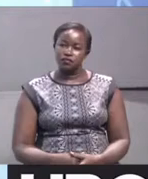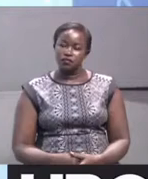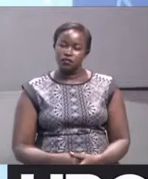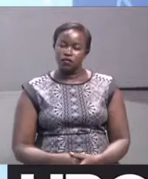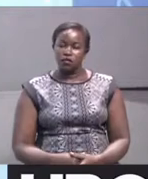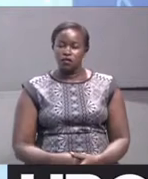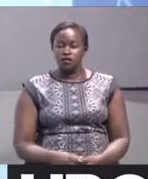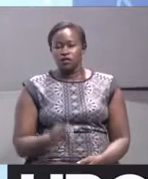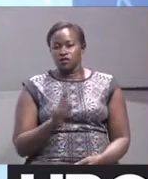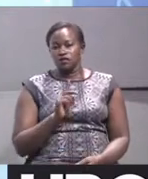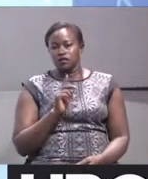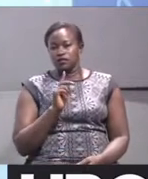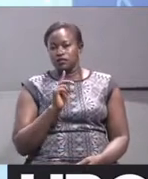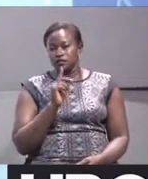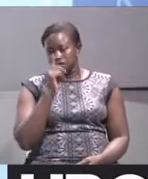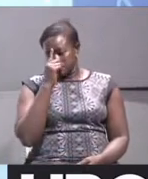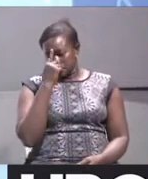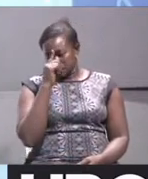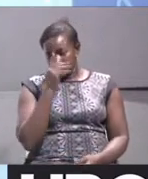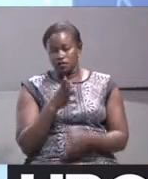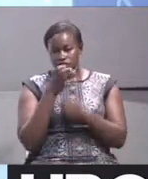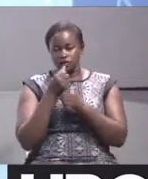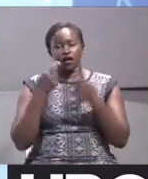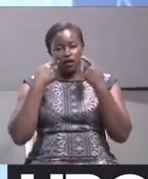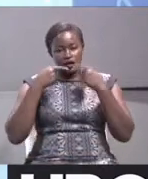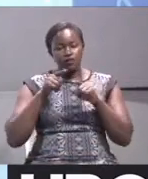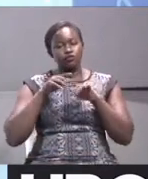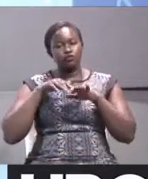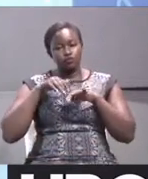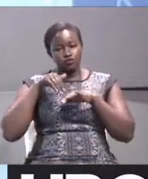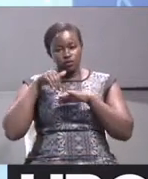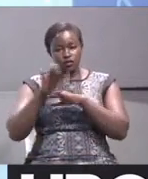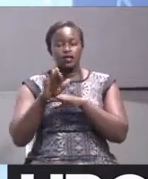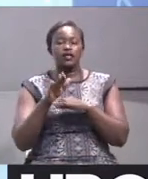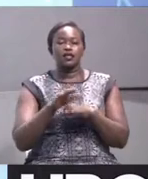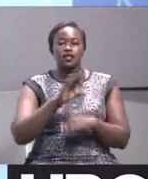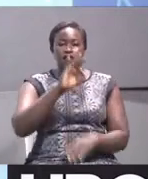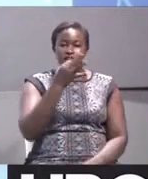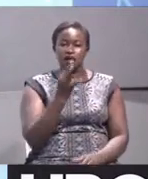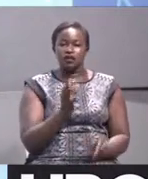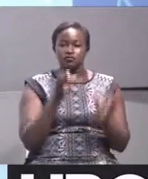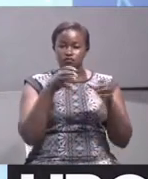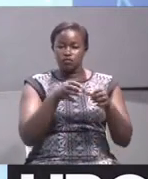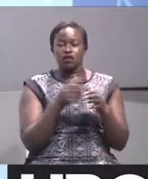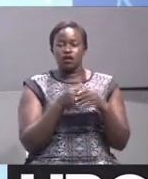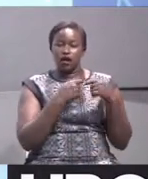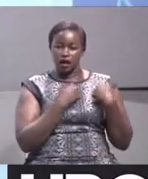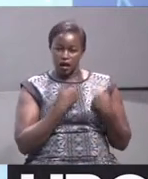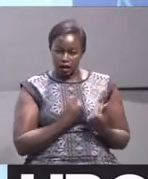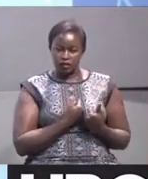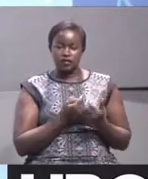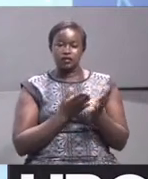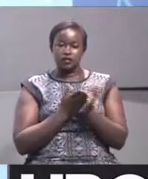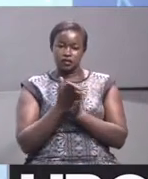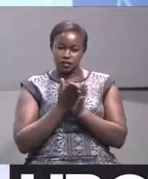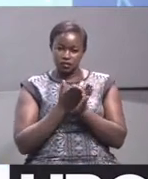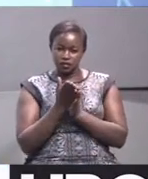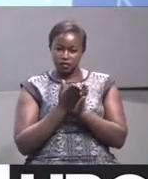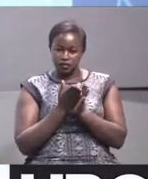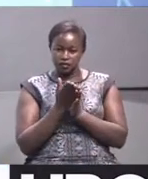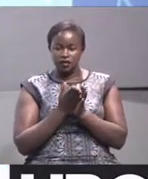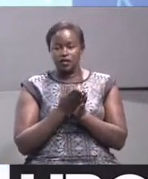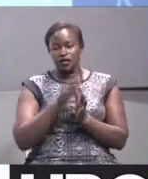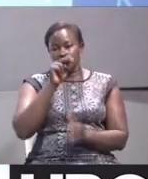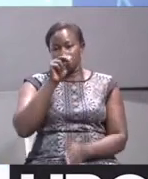The Indian Association has announced the dispatch of the third batch of heart surgery patients to Namar Health